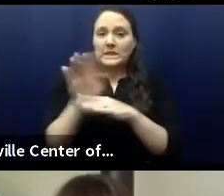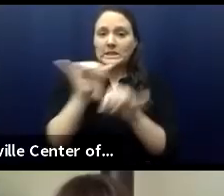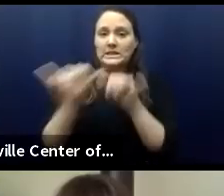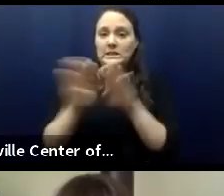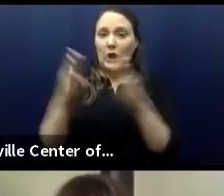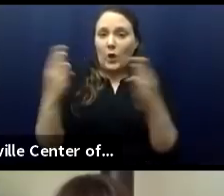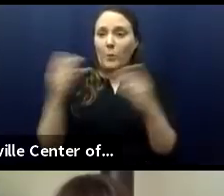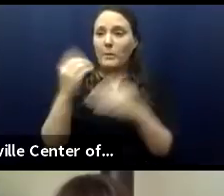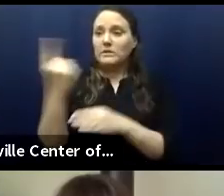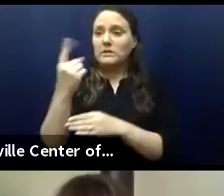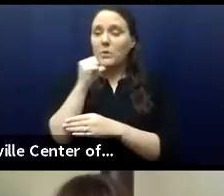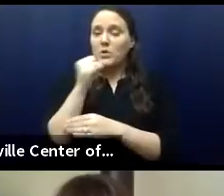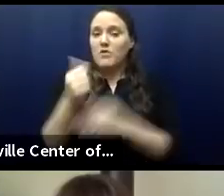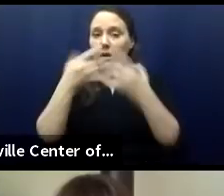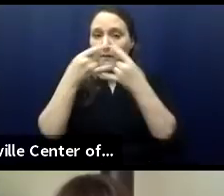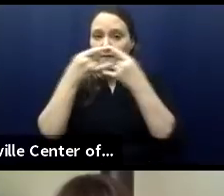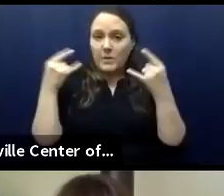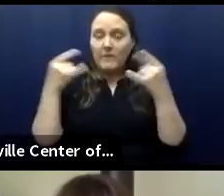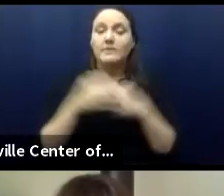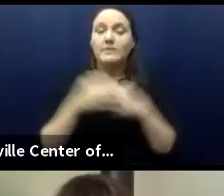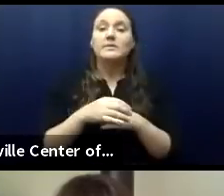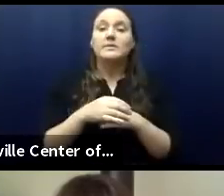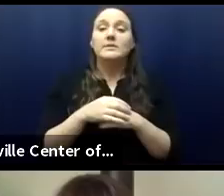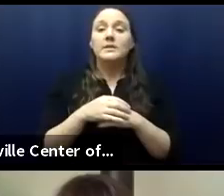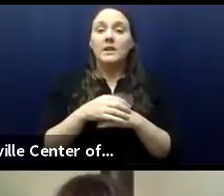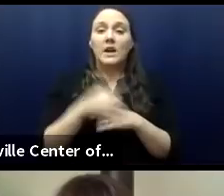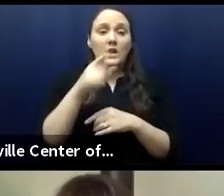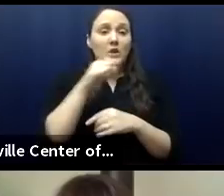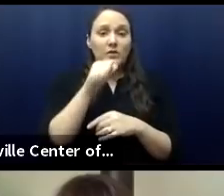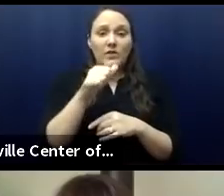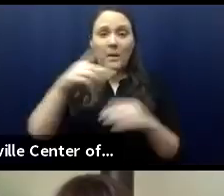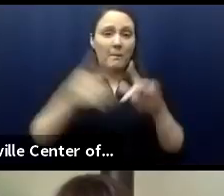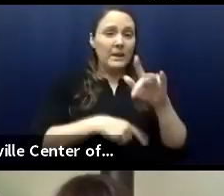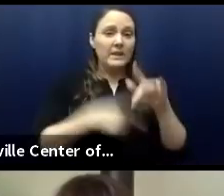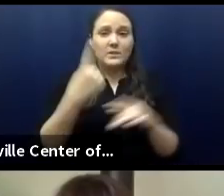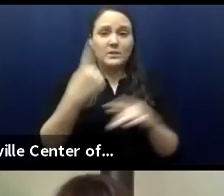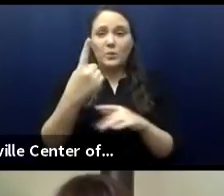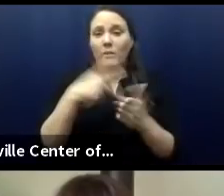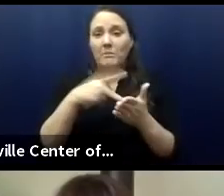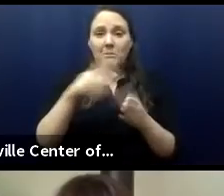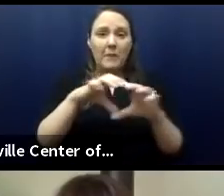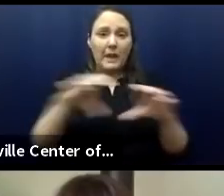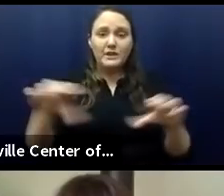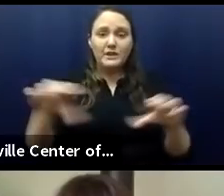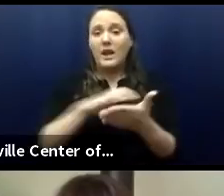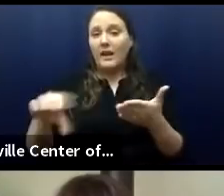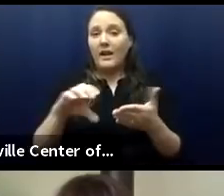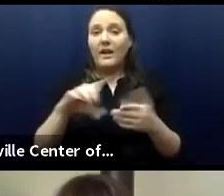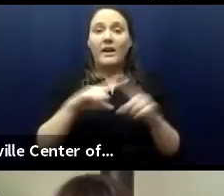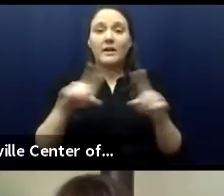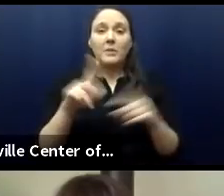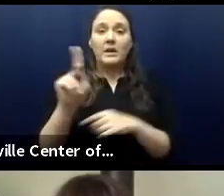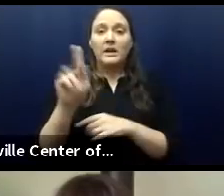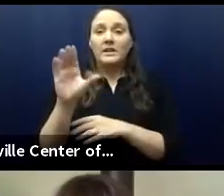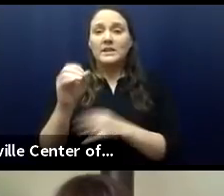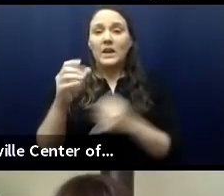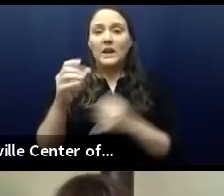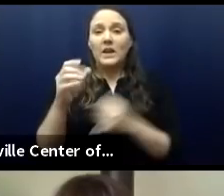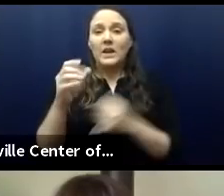mask. I bet you have not missed a single paycheck either. In my case, the Knox County Health Department still owes me 40 hours worth